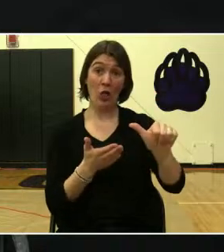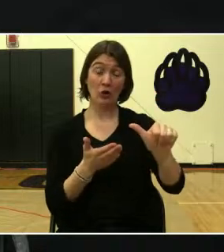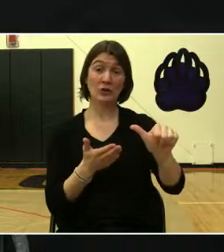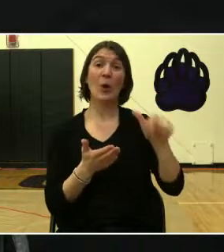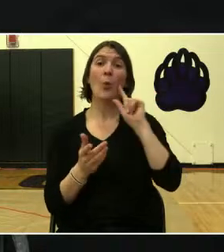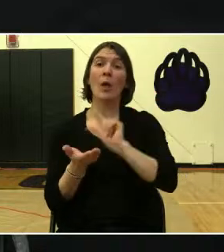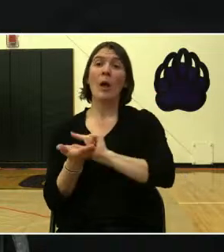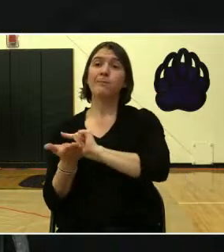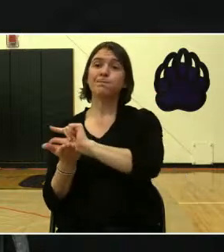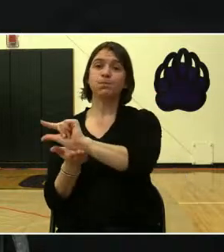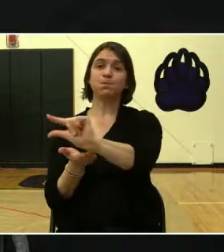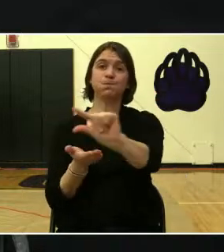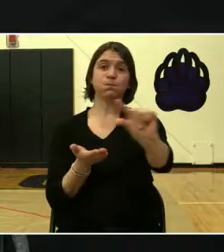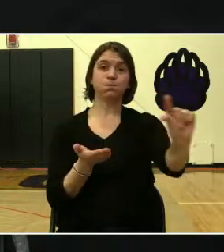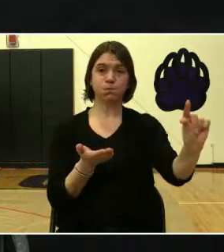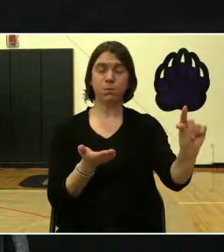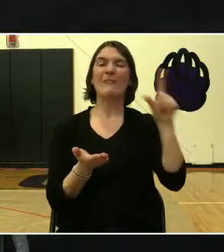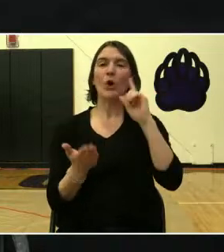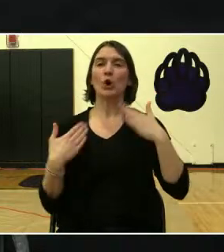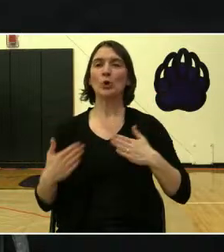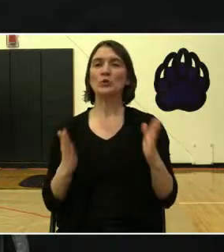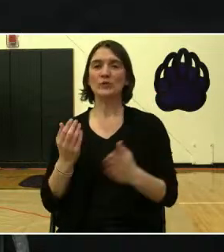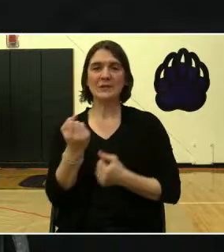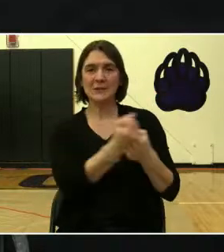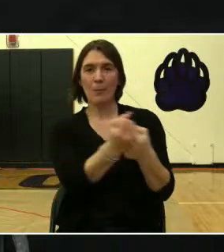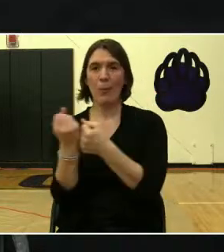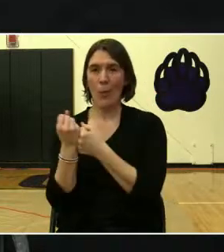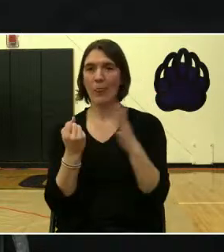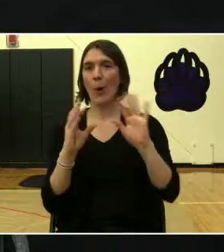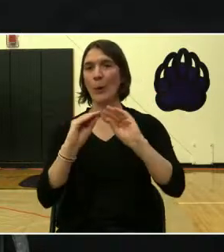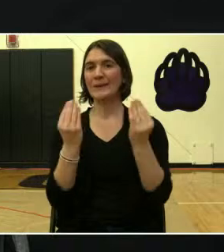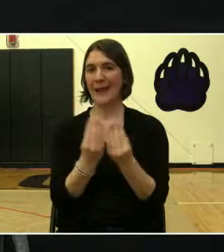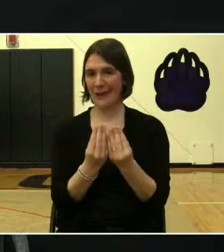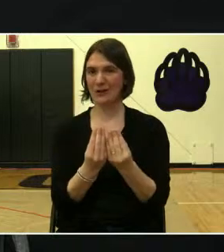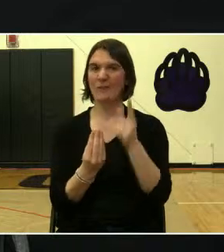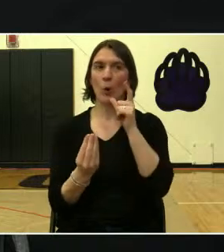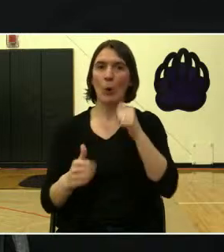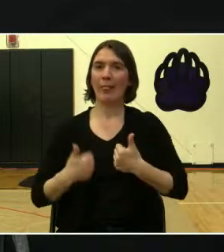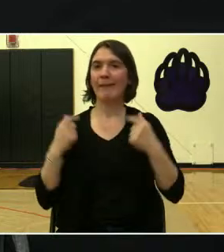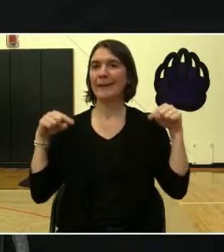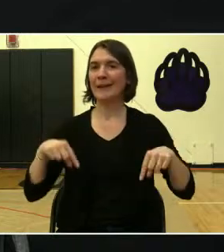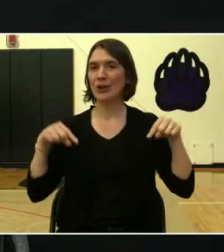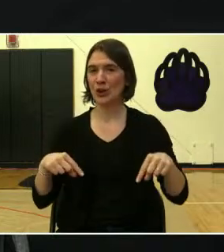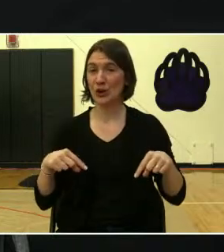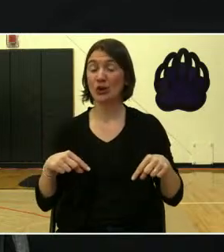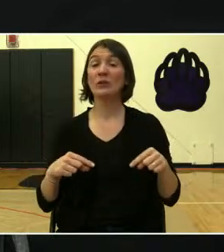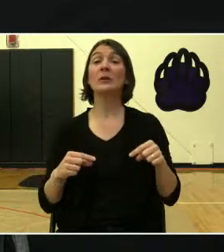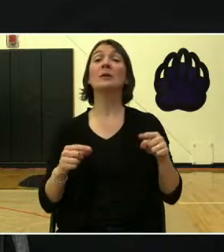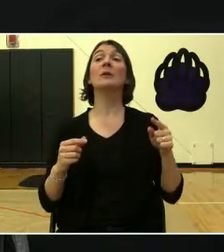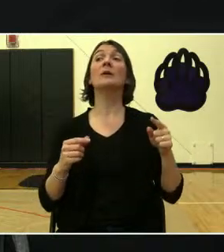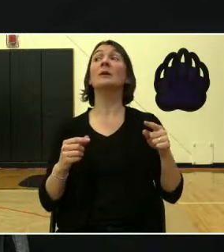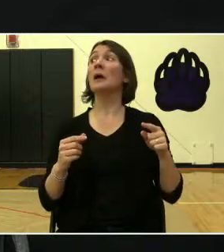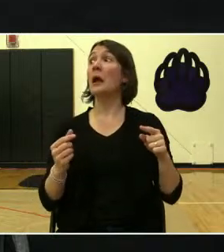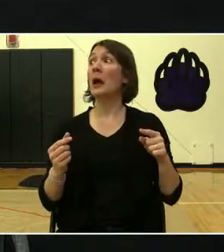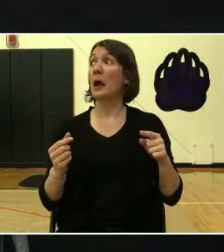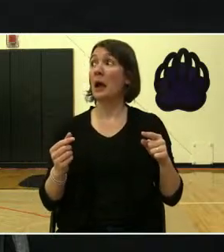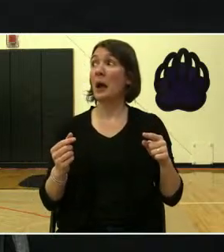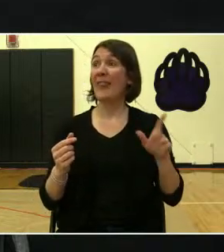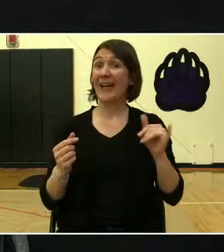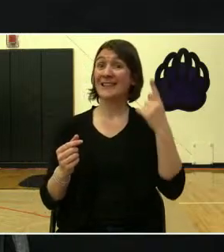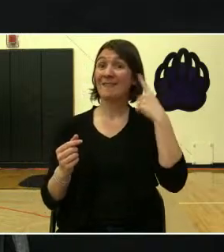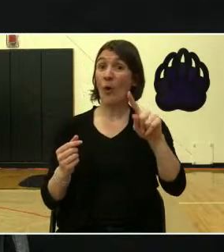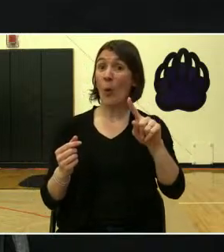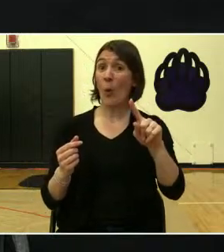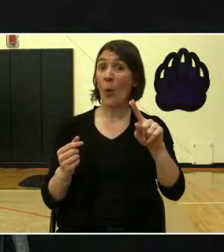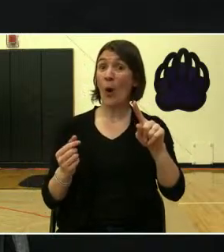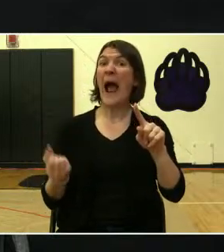$367,400 to support Human Services programs and facilities for the residents of bradar to be allocated among how many